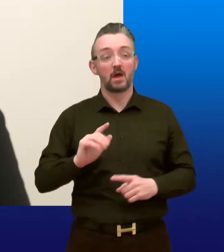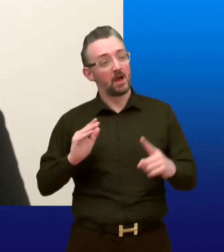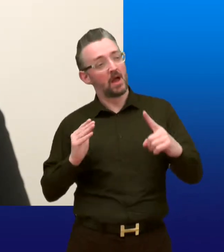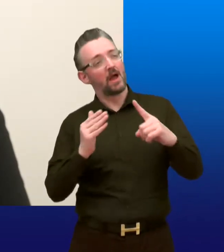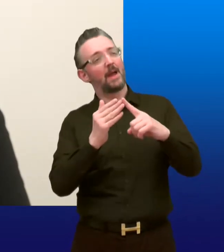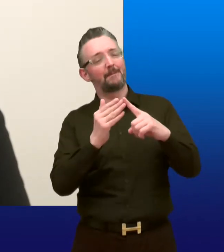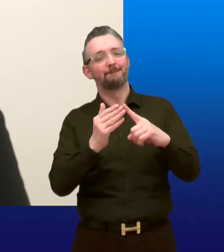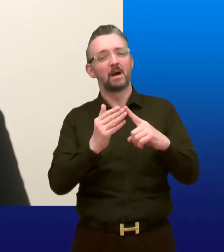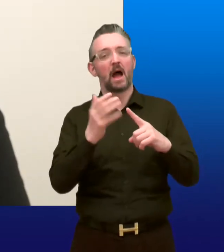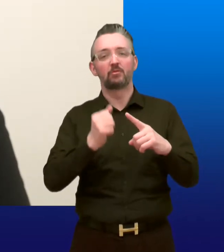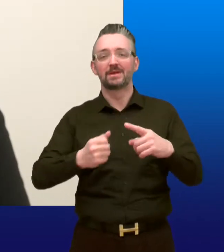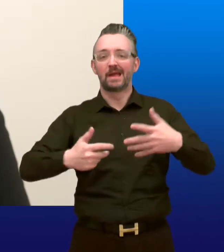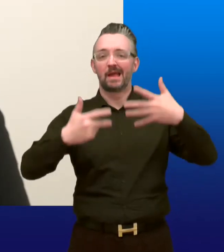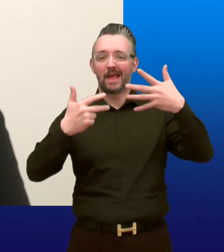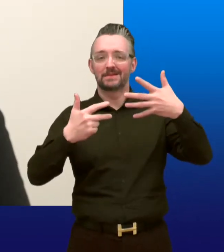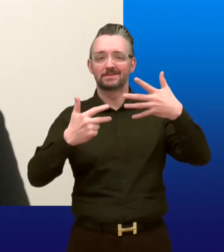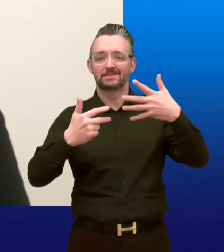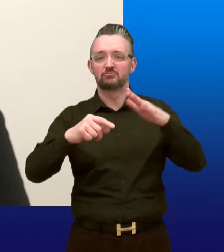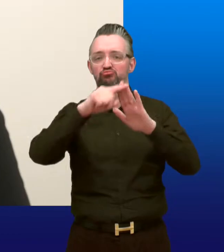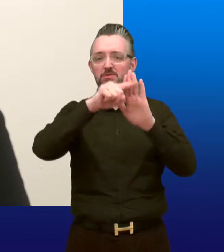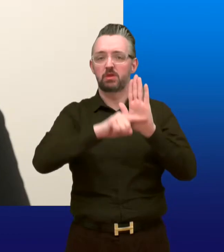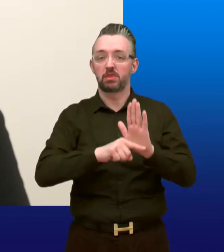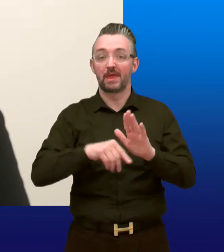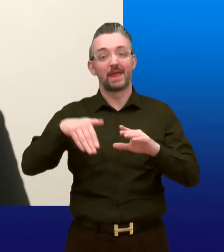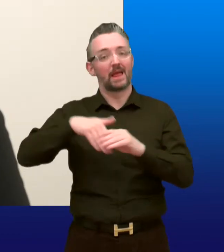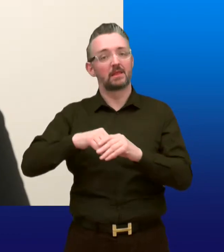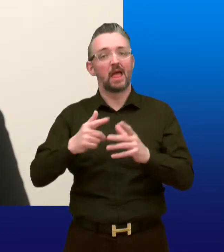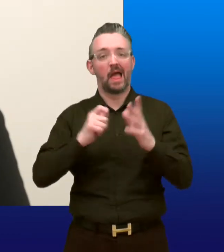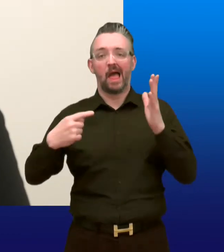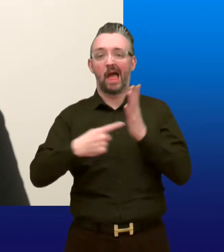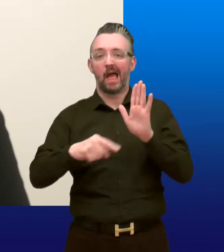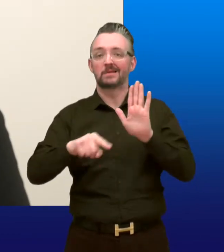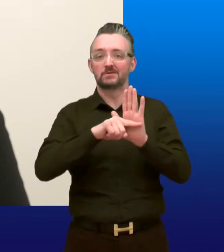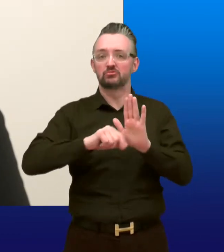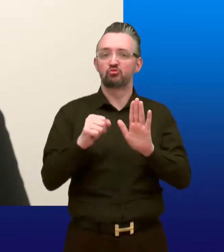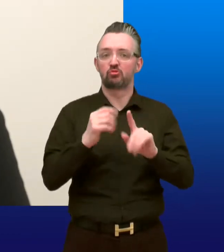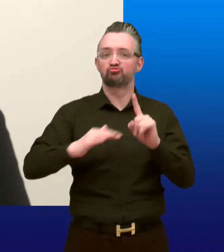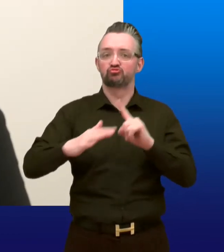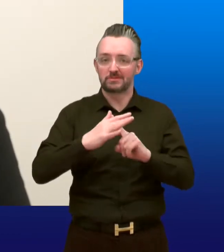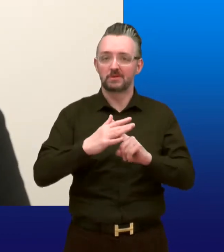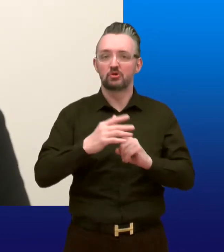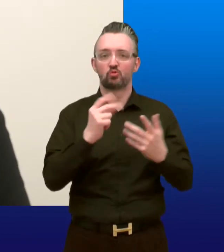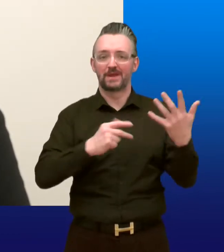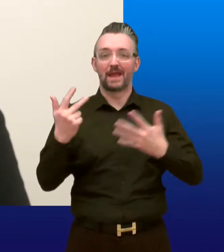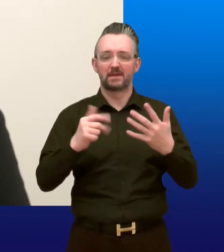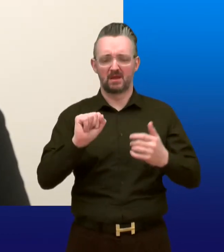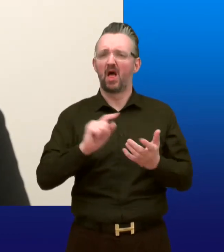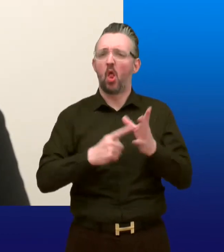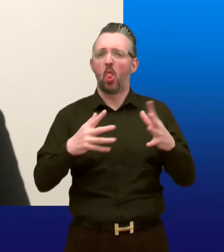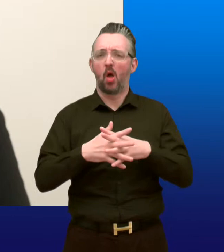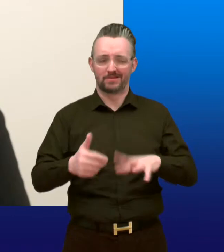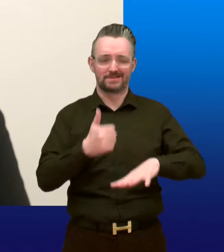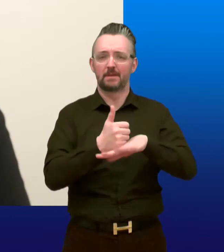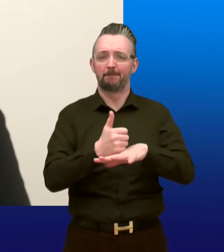approach is more fully described by the eight principles in Section 1 of the Social Security Scotland Act 2018, the law that created the